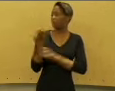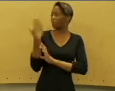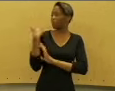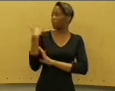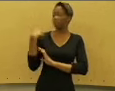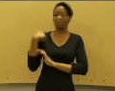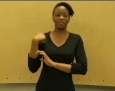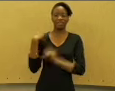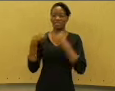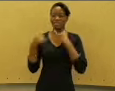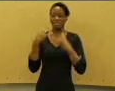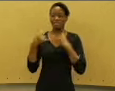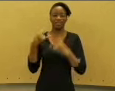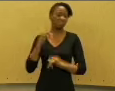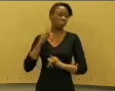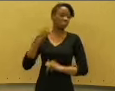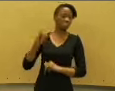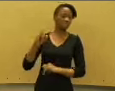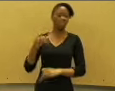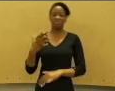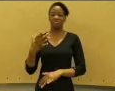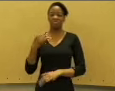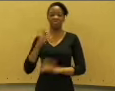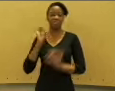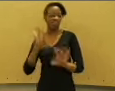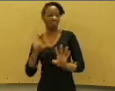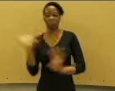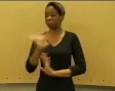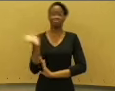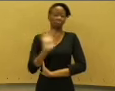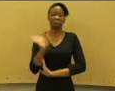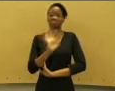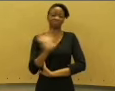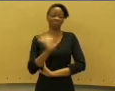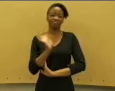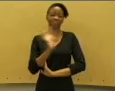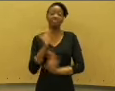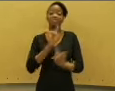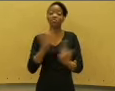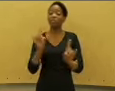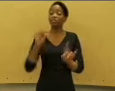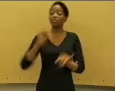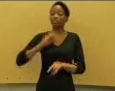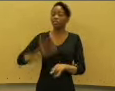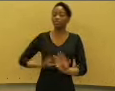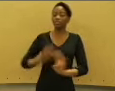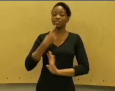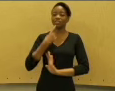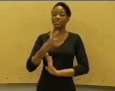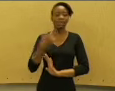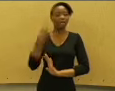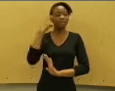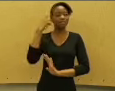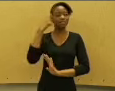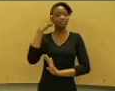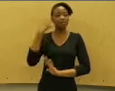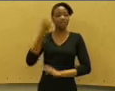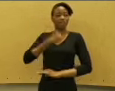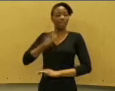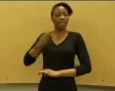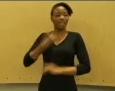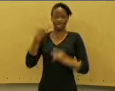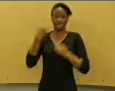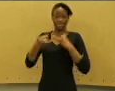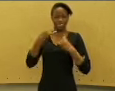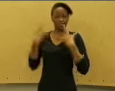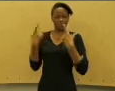that. So, but I have met women in their 60s who have said, I actually should have fucked more when I was younger.